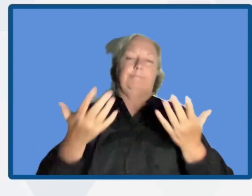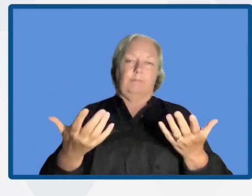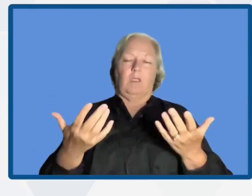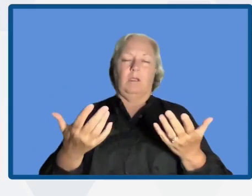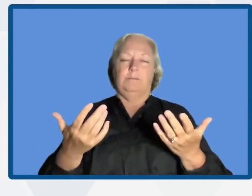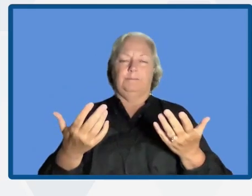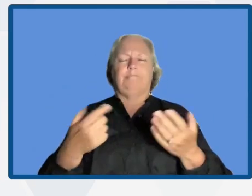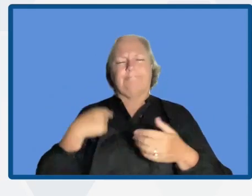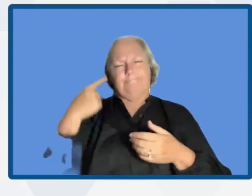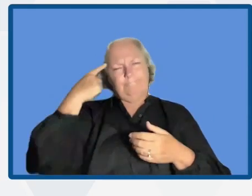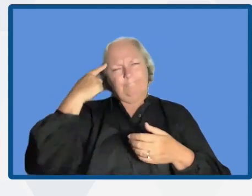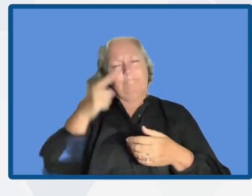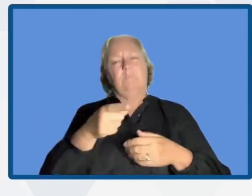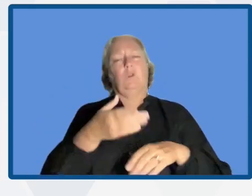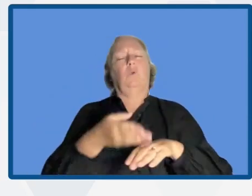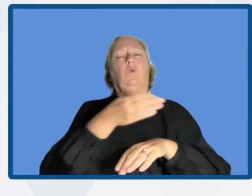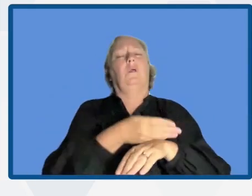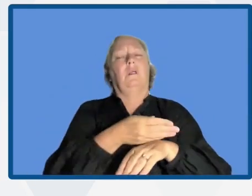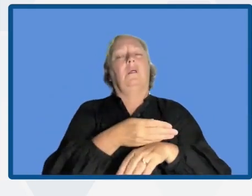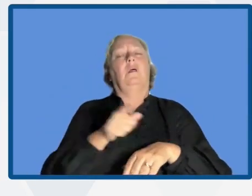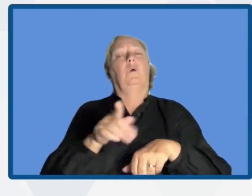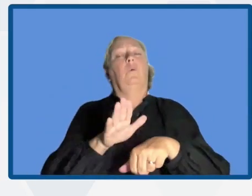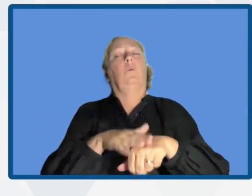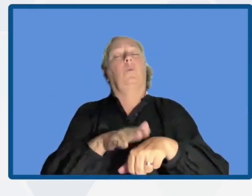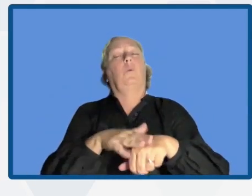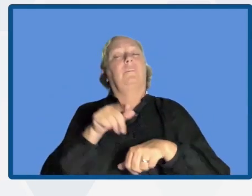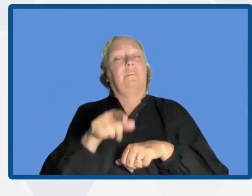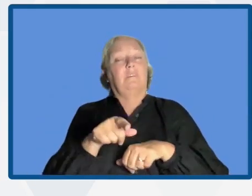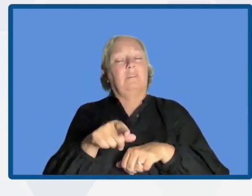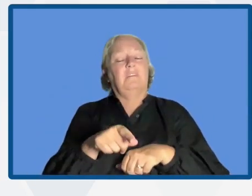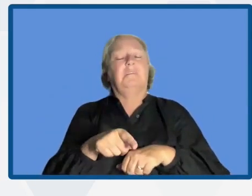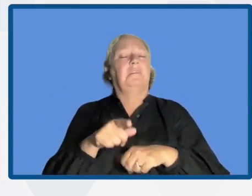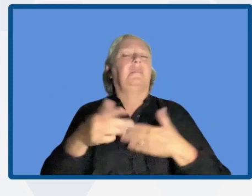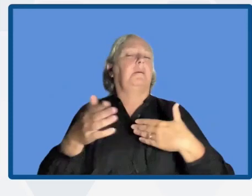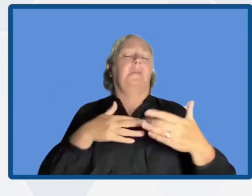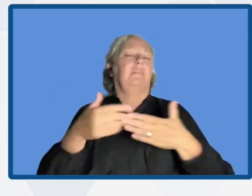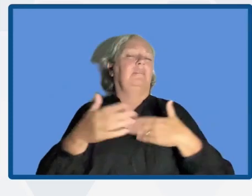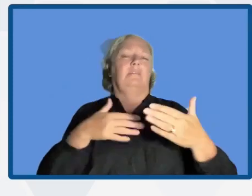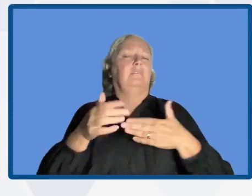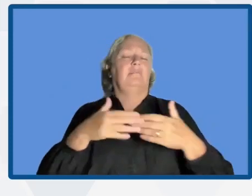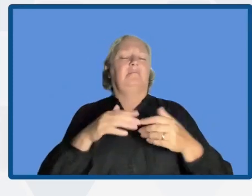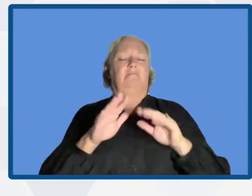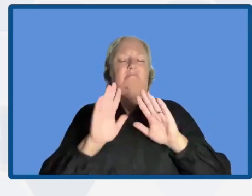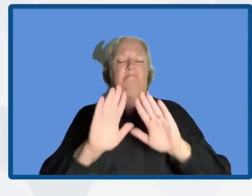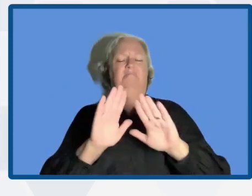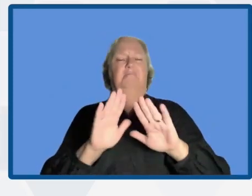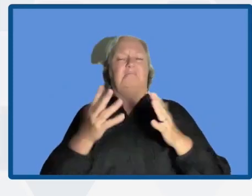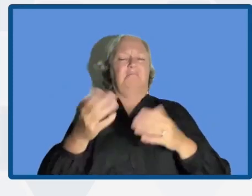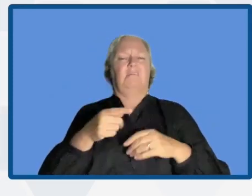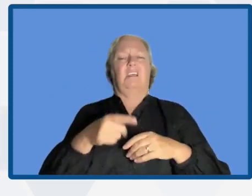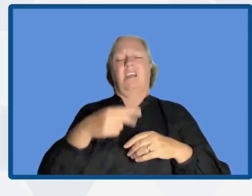say that early warning systems, regardless of their purpose, hydrological